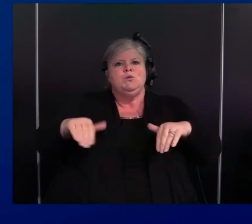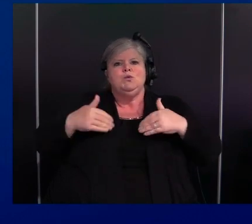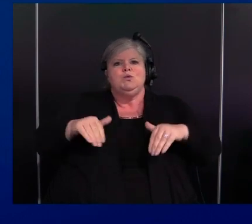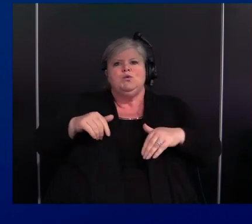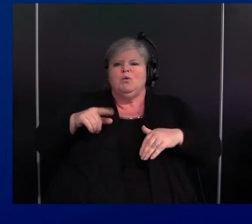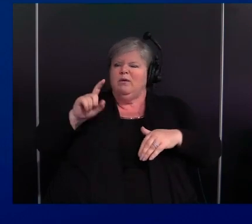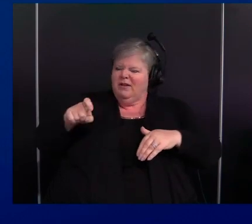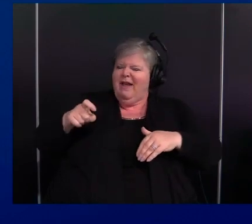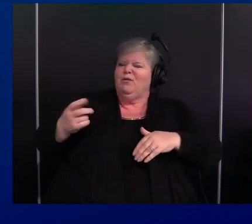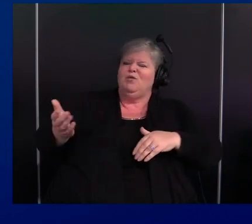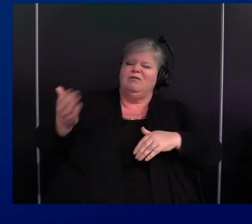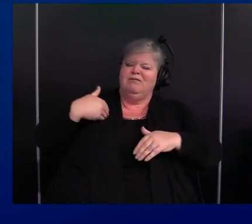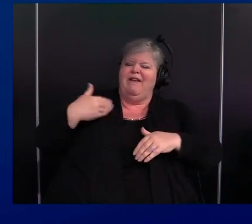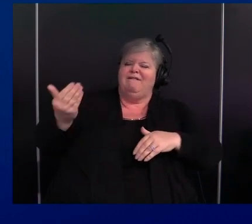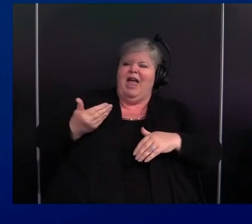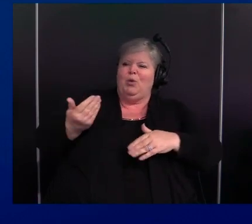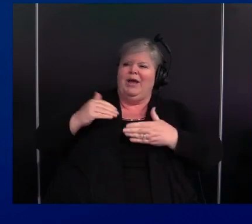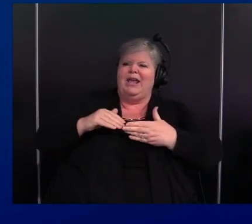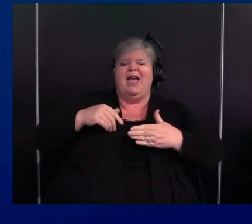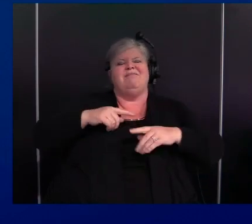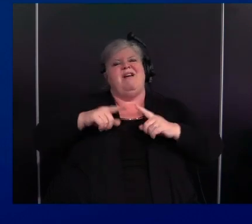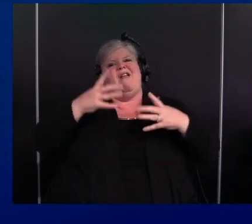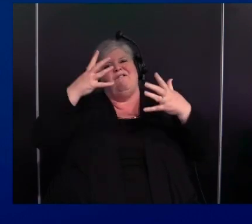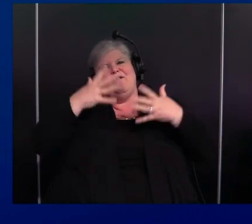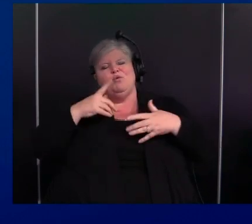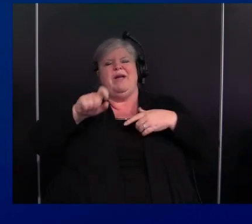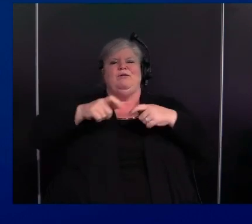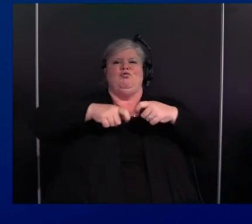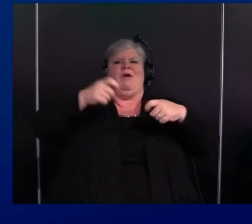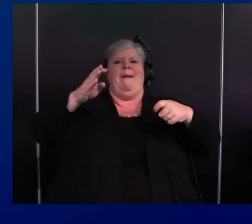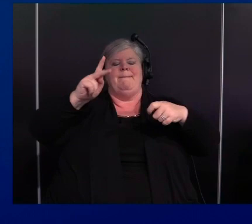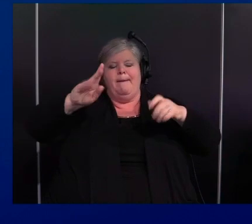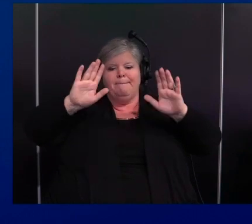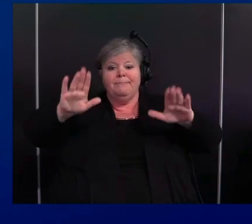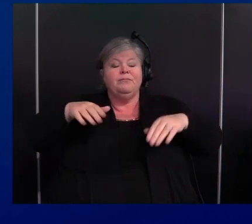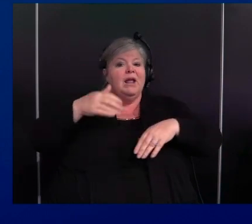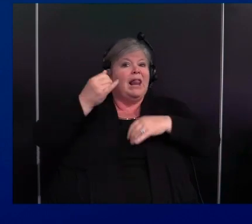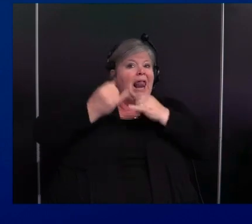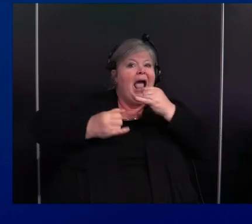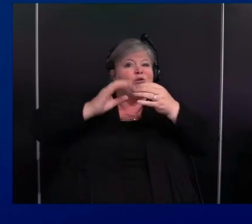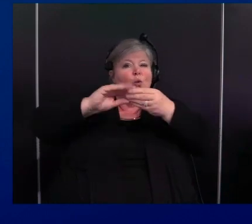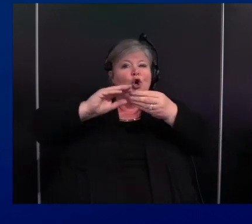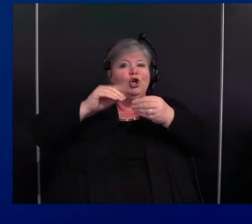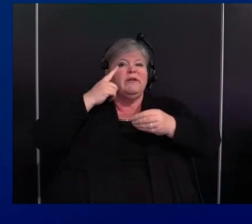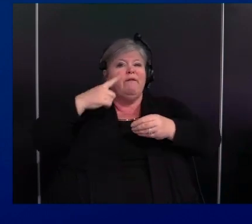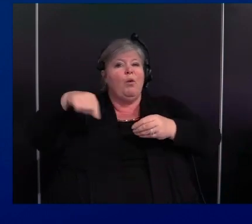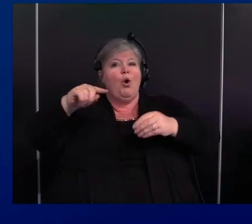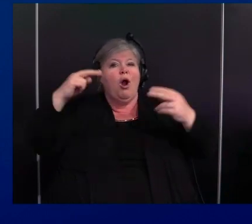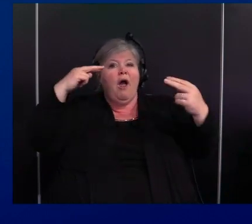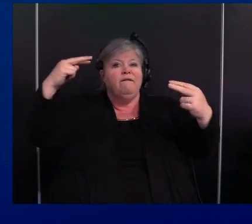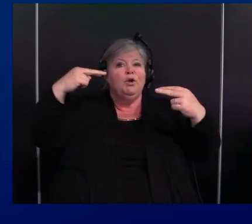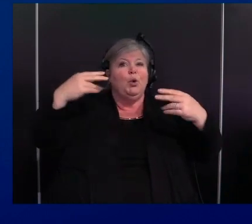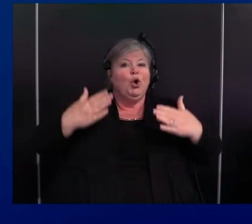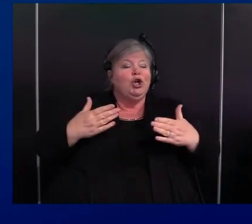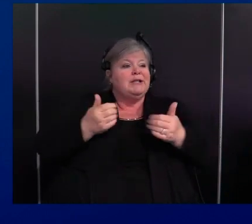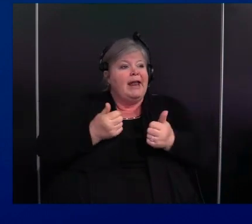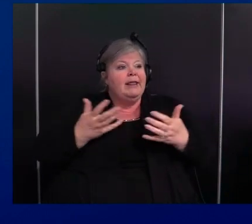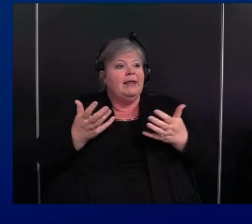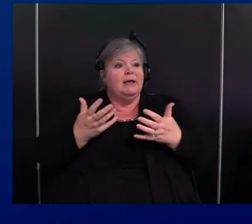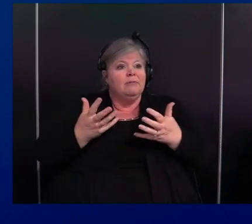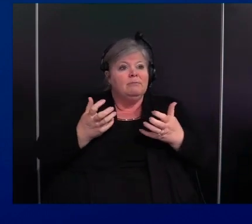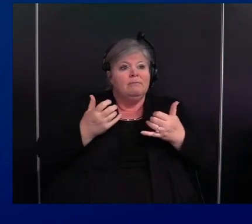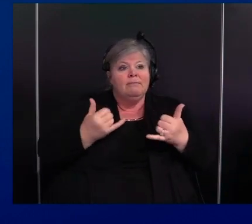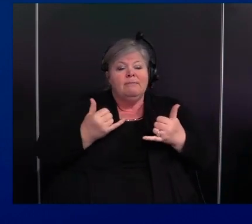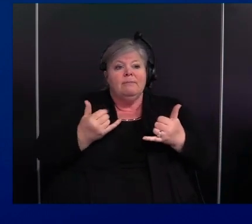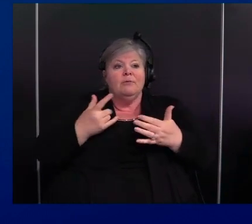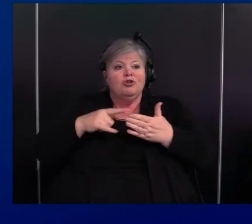on again. Okay. But we have to go, unfortunately. We got to wrap up. Any last words for our viewers? Anything to go check out right now?